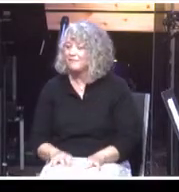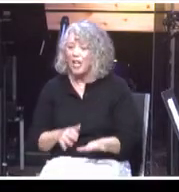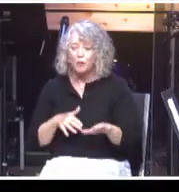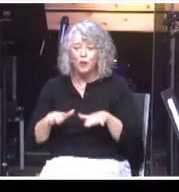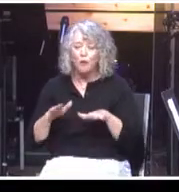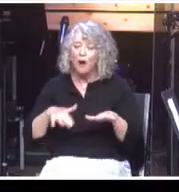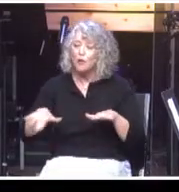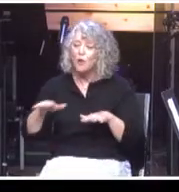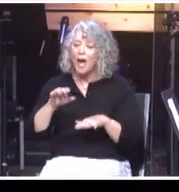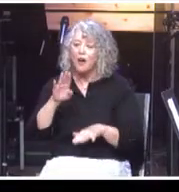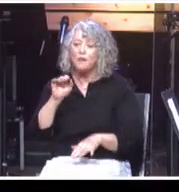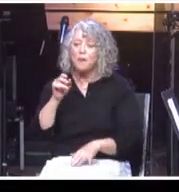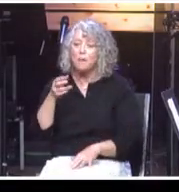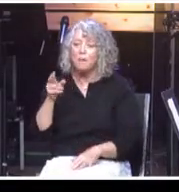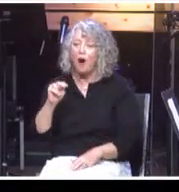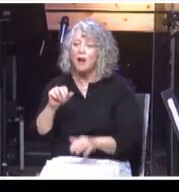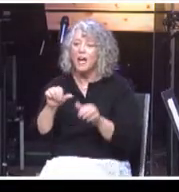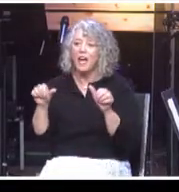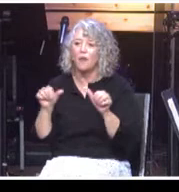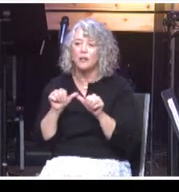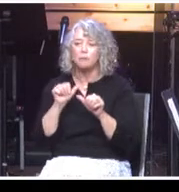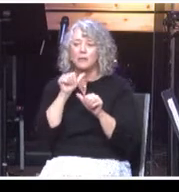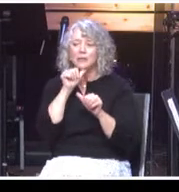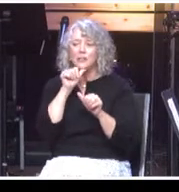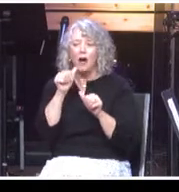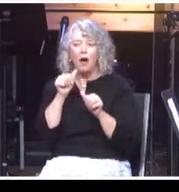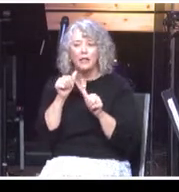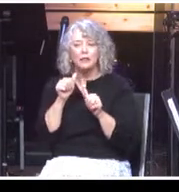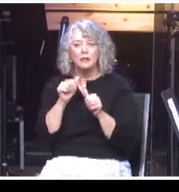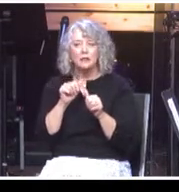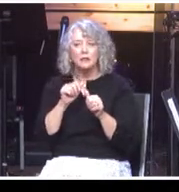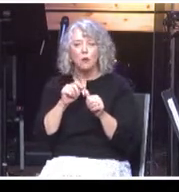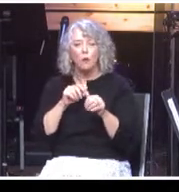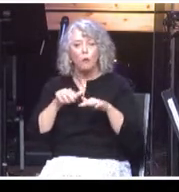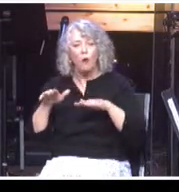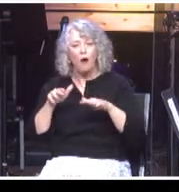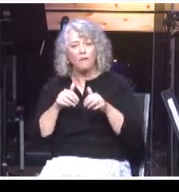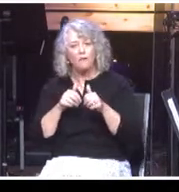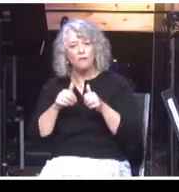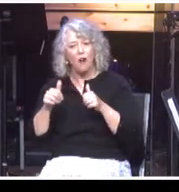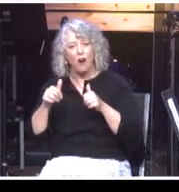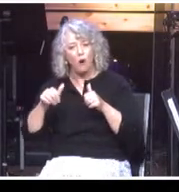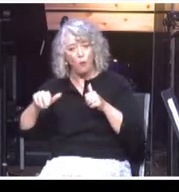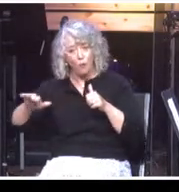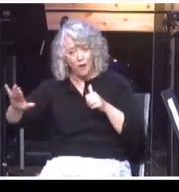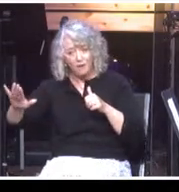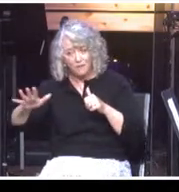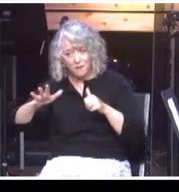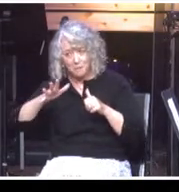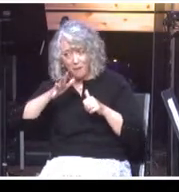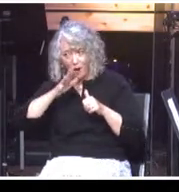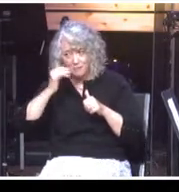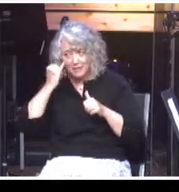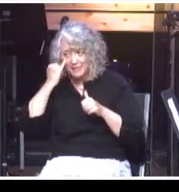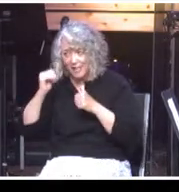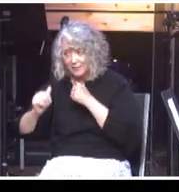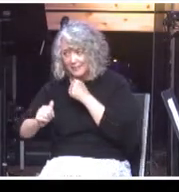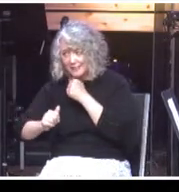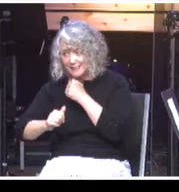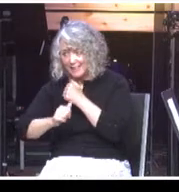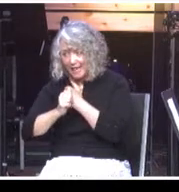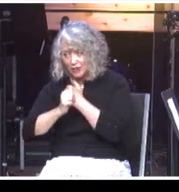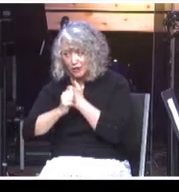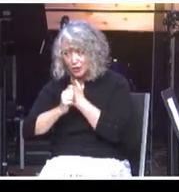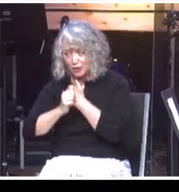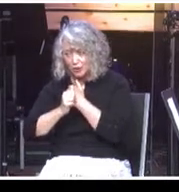and usually they wouldn't go too far from their mother, but whenever the threat of danger was there, perceived